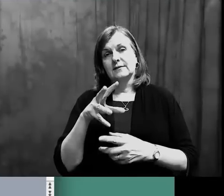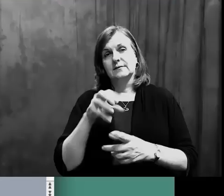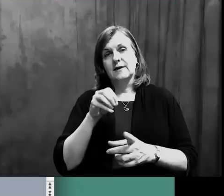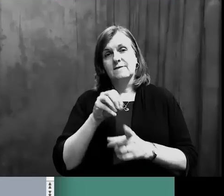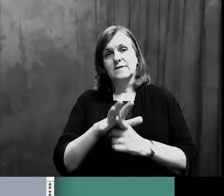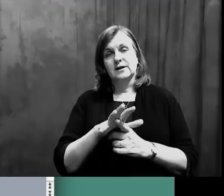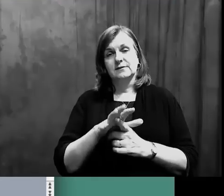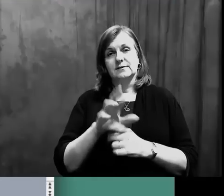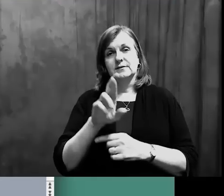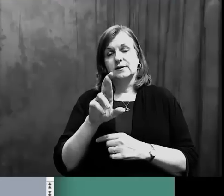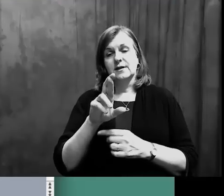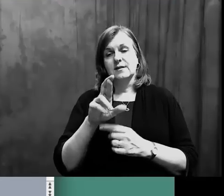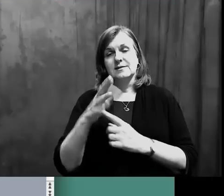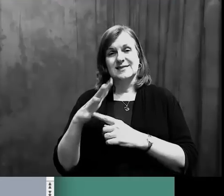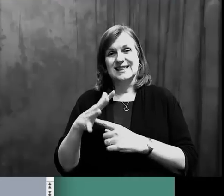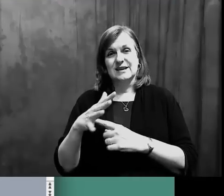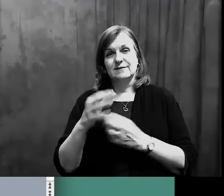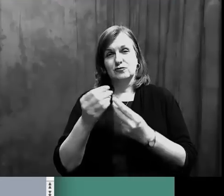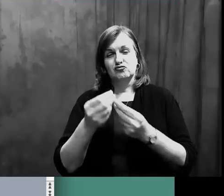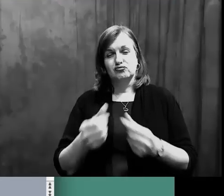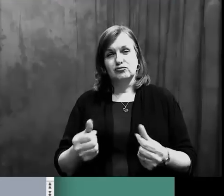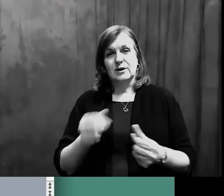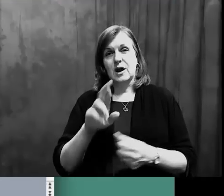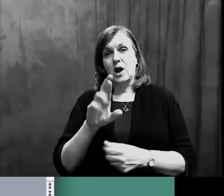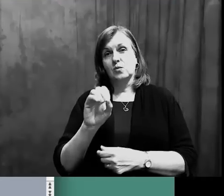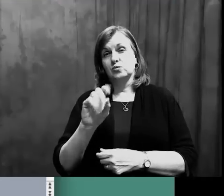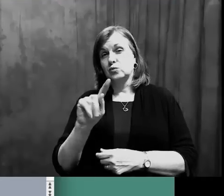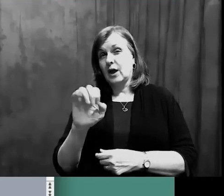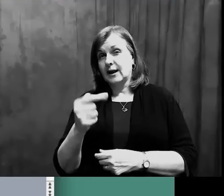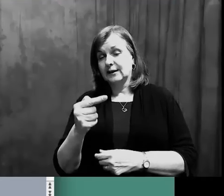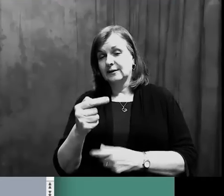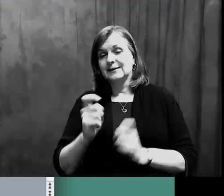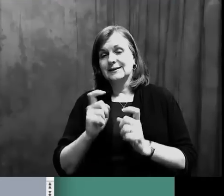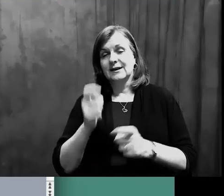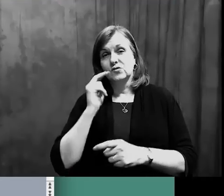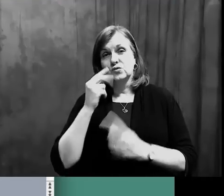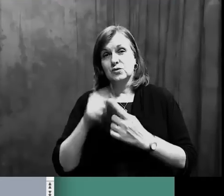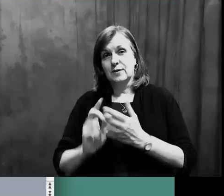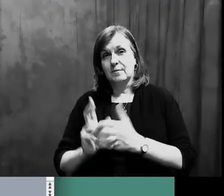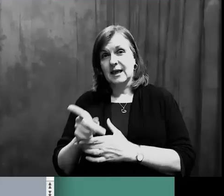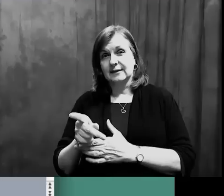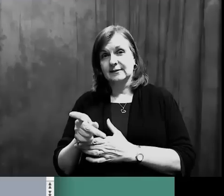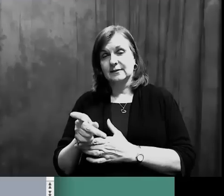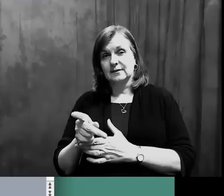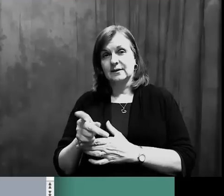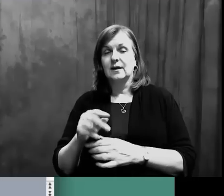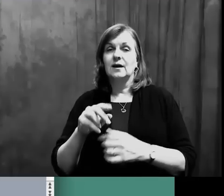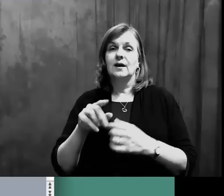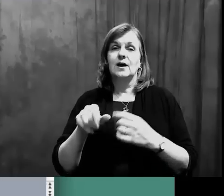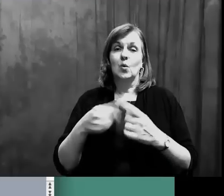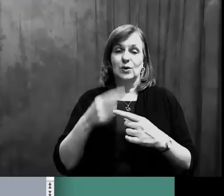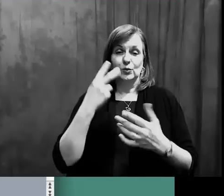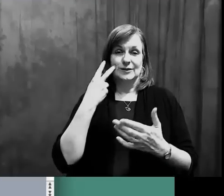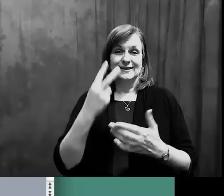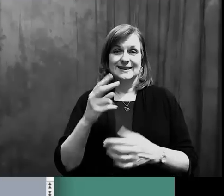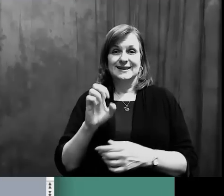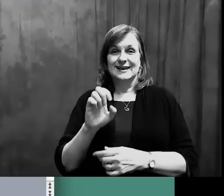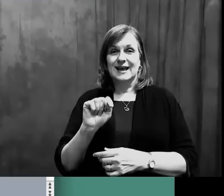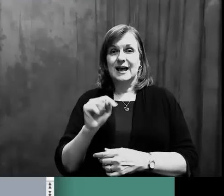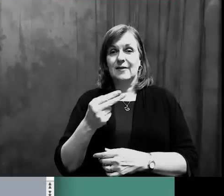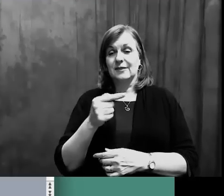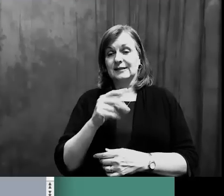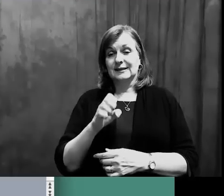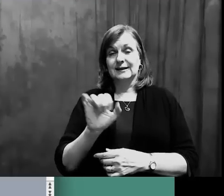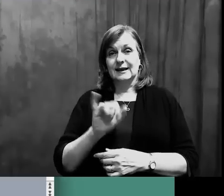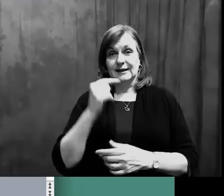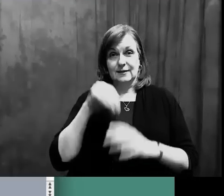trees. It's associated with the rotting of leaves to provide nutrients to the plant. So when